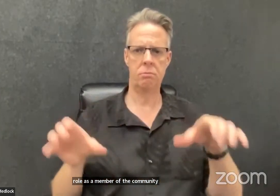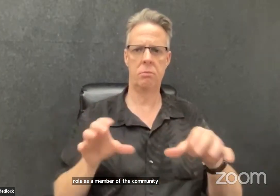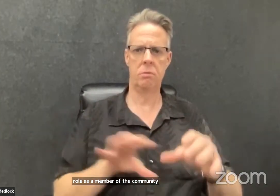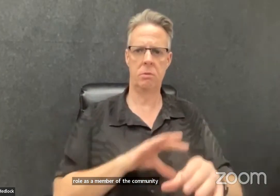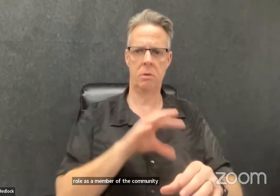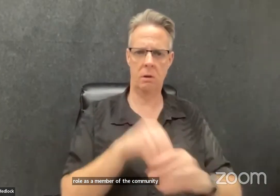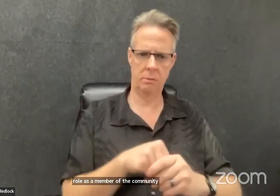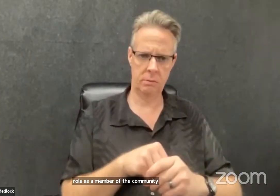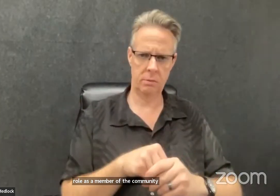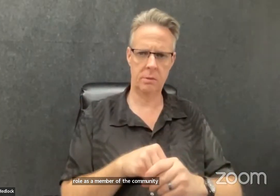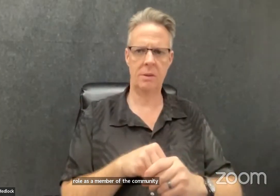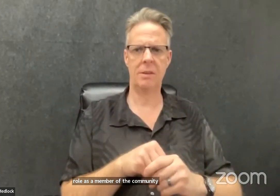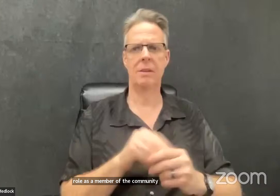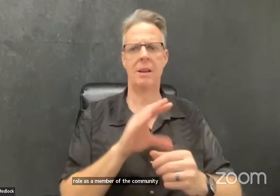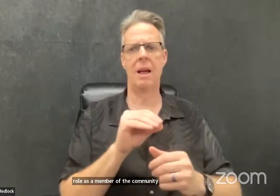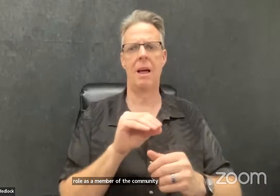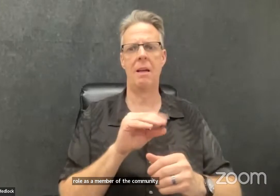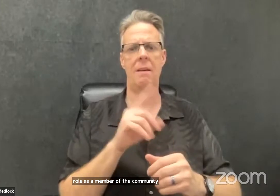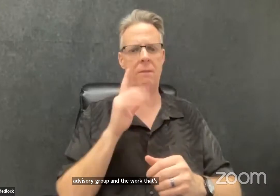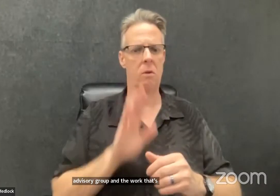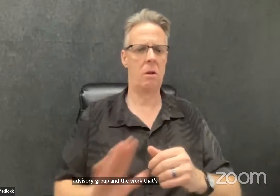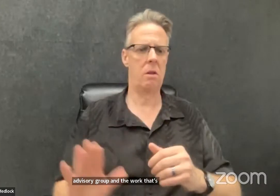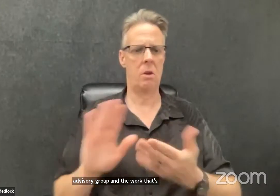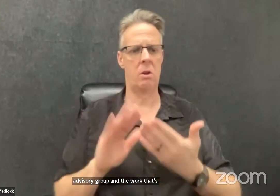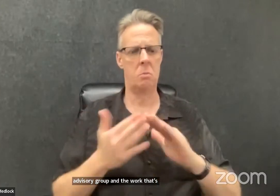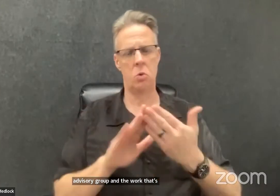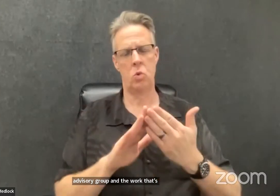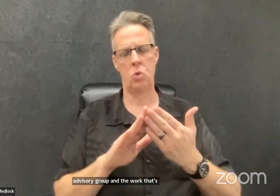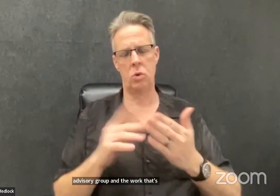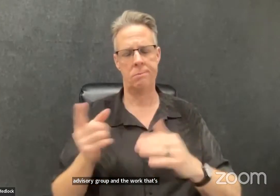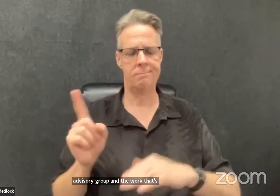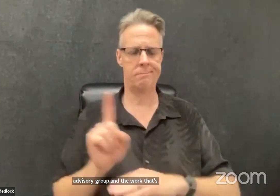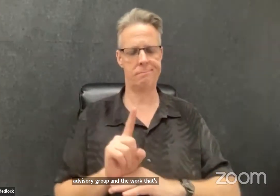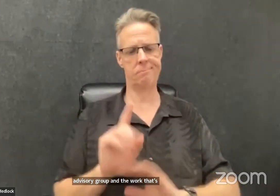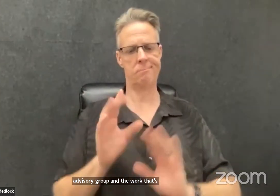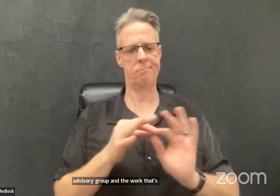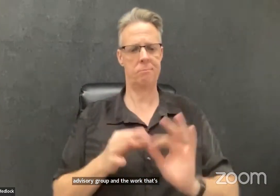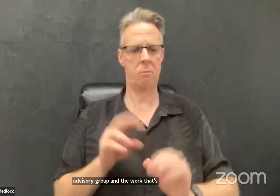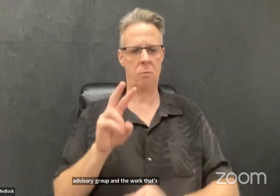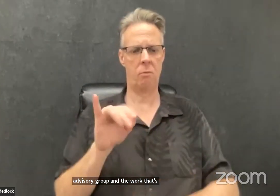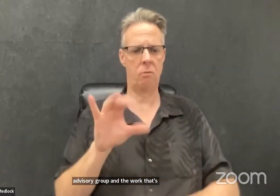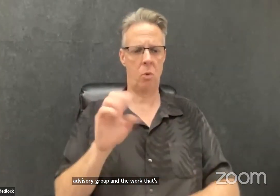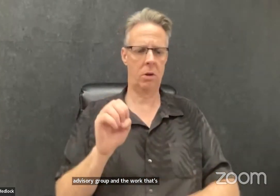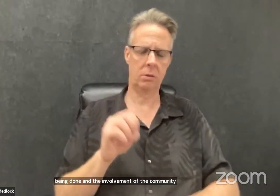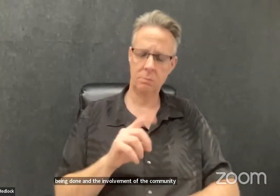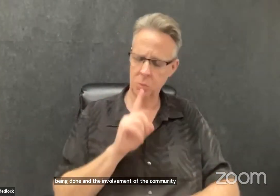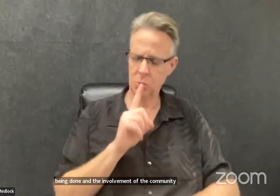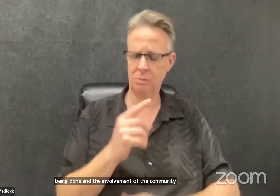the involvement of the community voice. So a very good